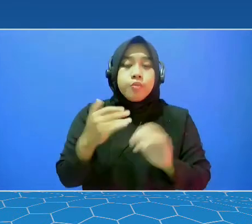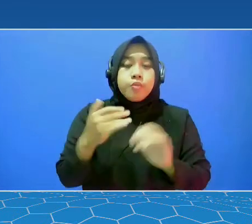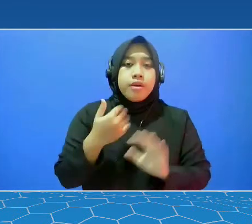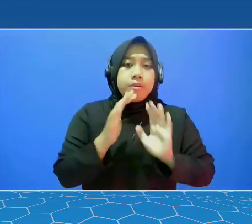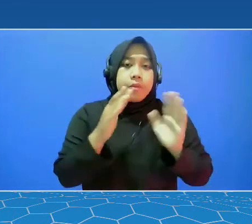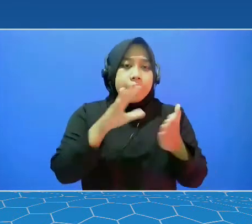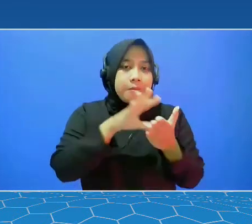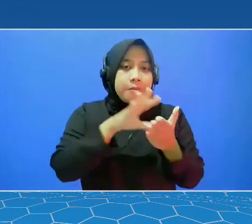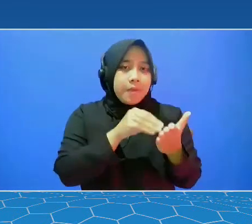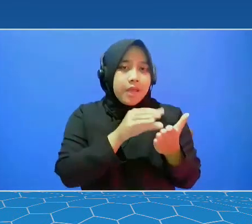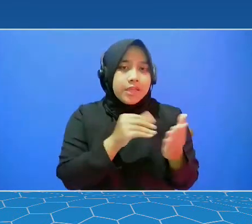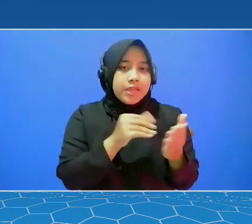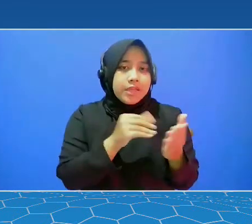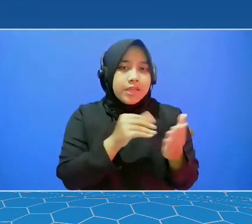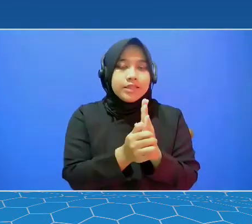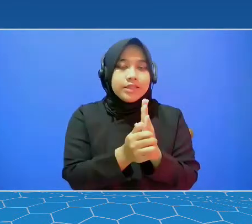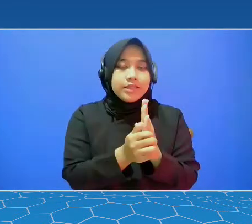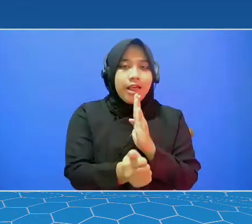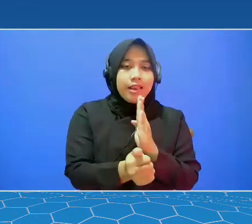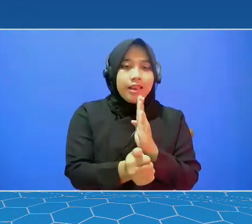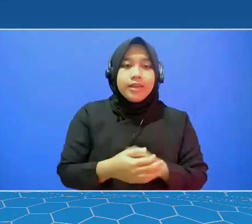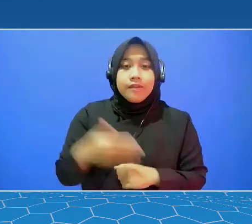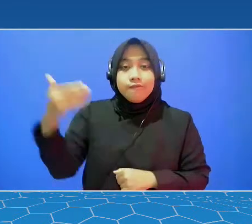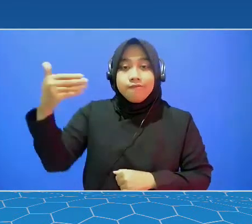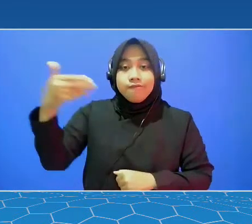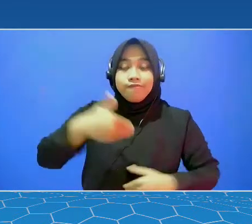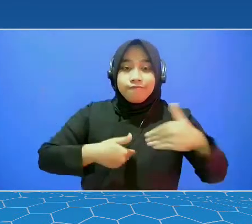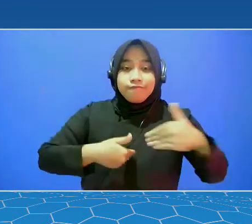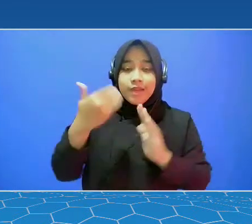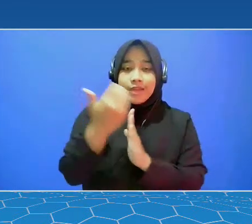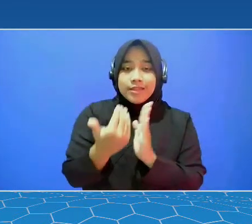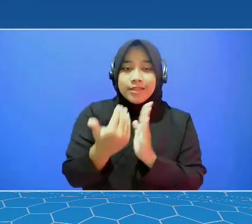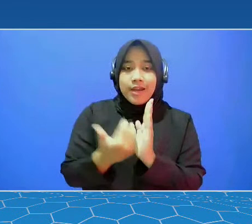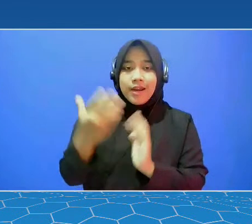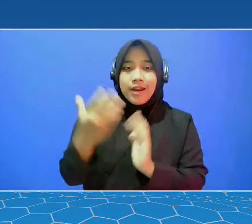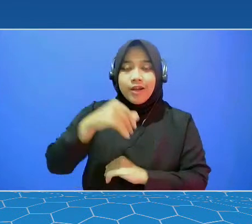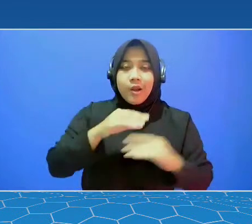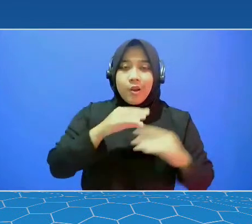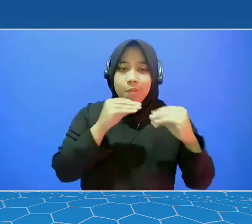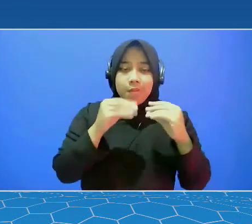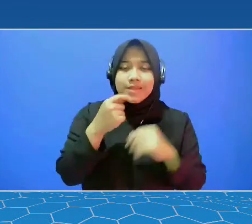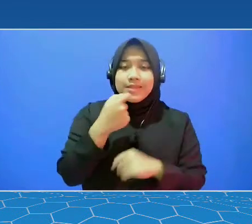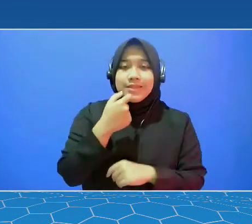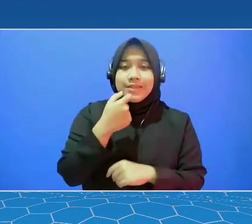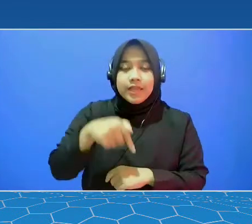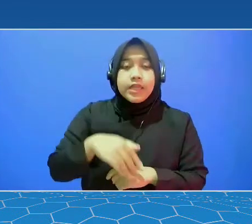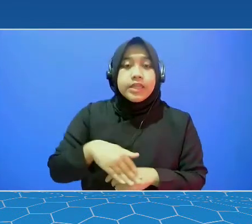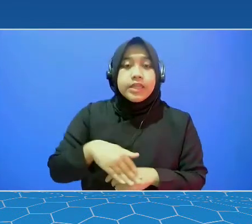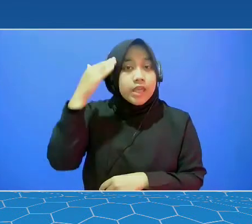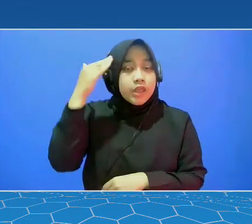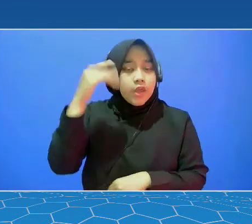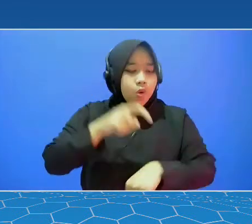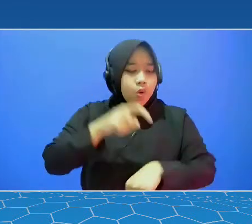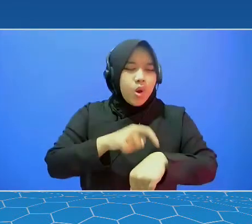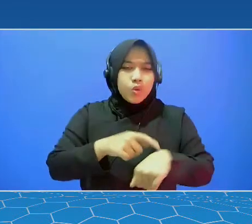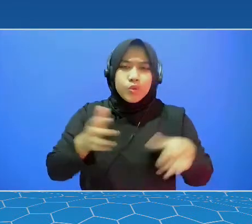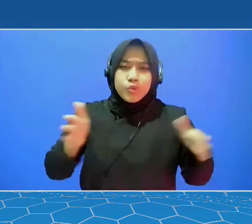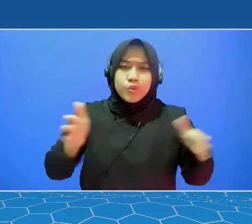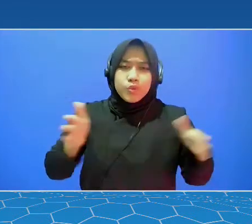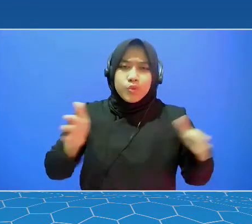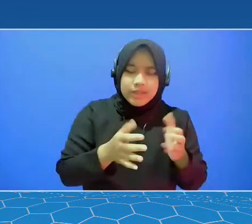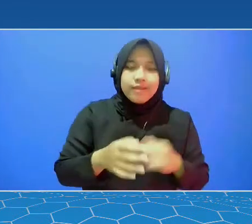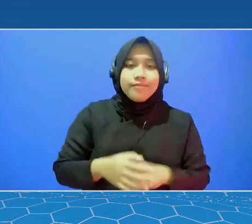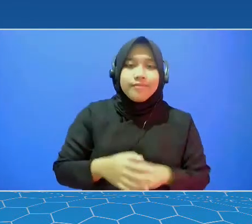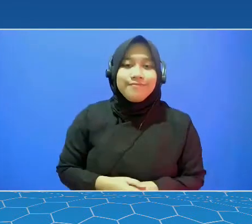call today about all of that. So I know that time is brief. I won't take up any more time than that,